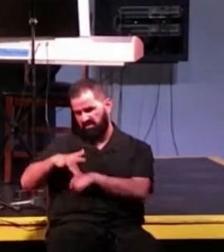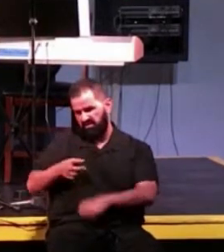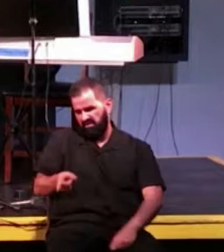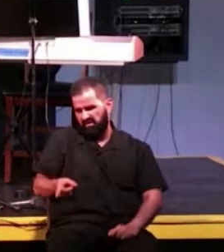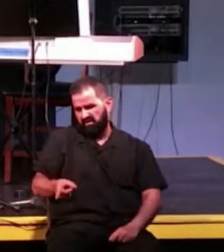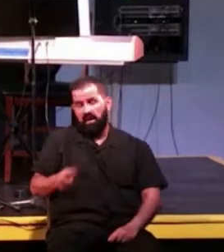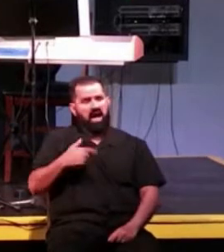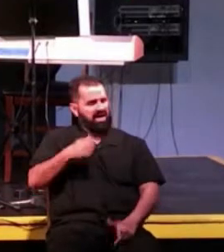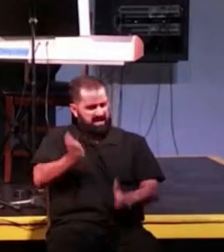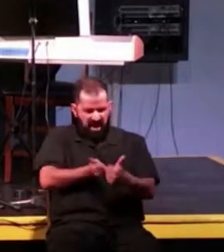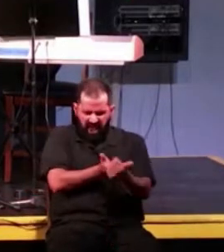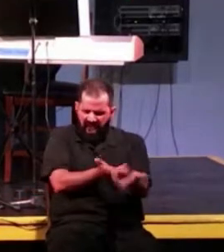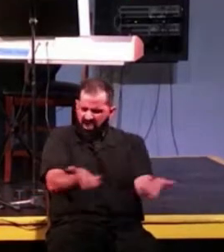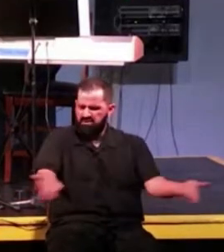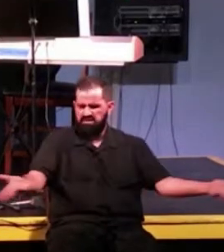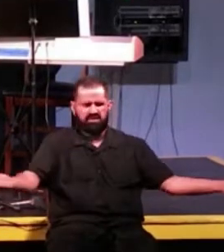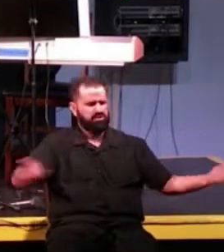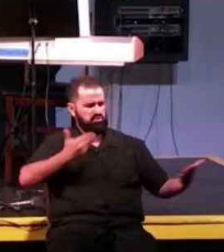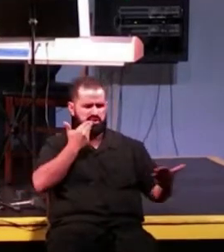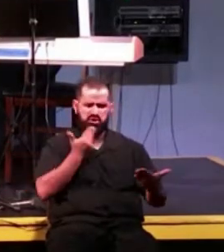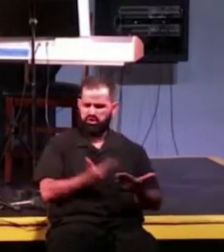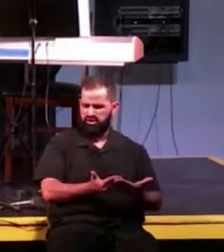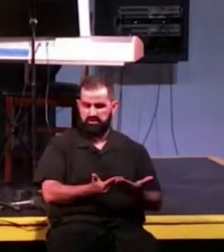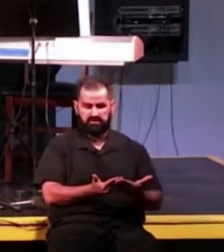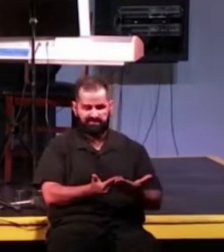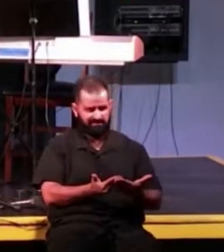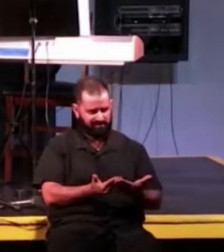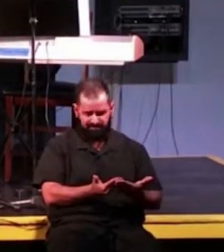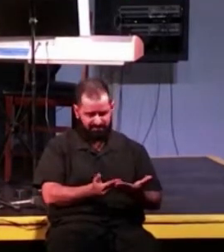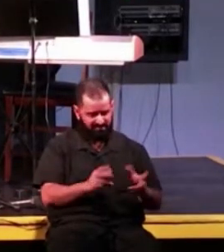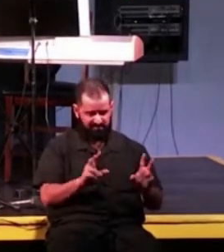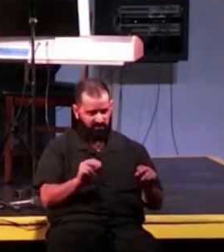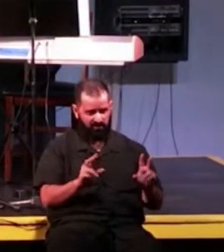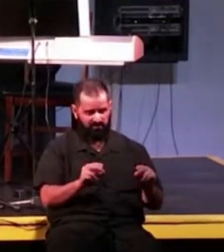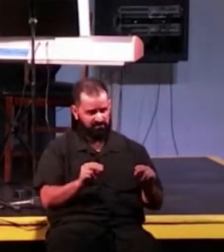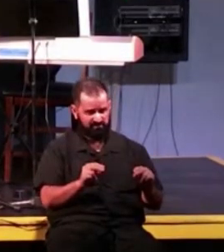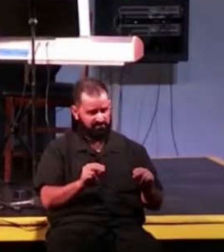need everything to be good to be good. No.